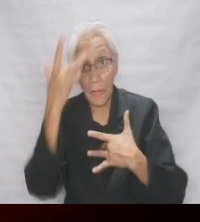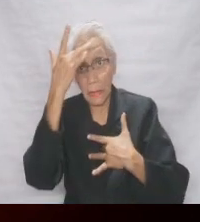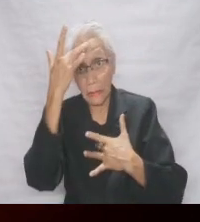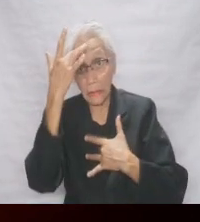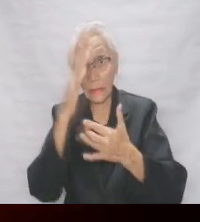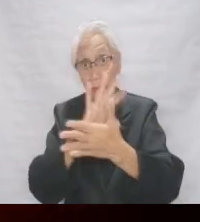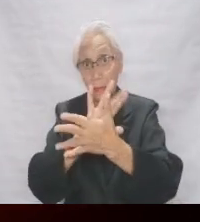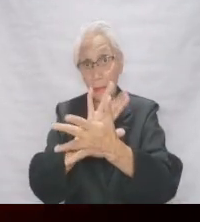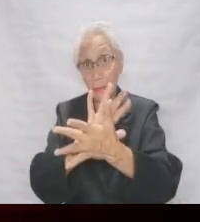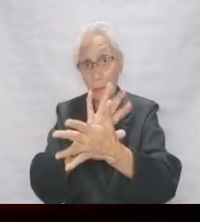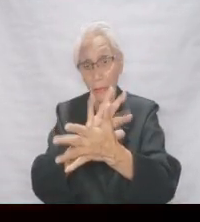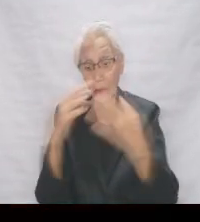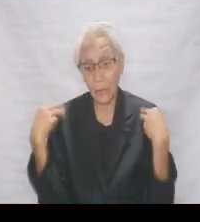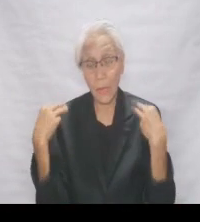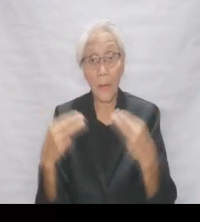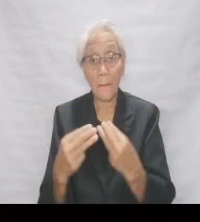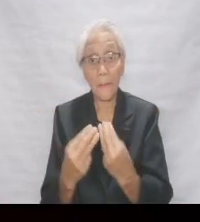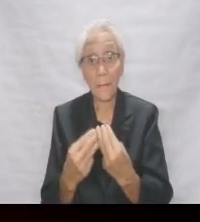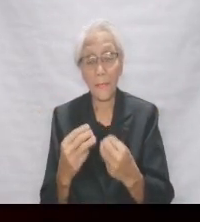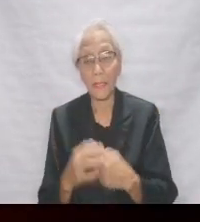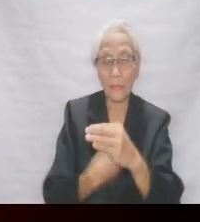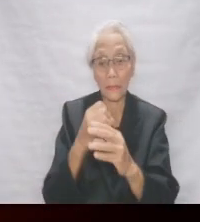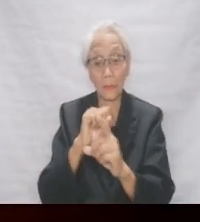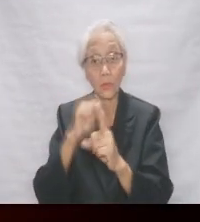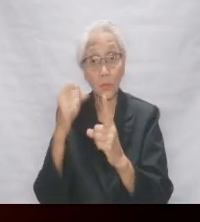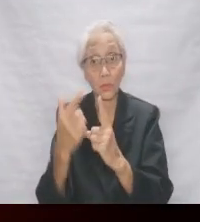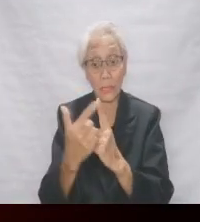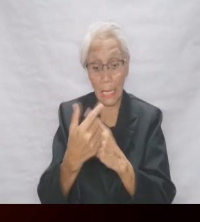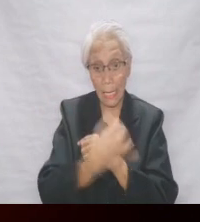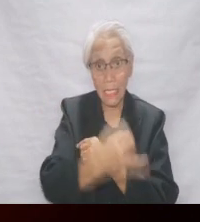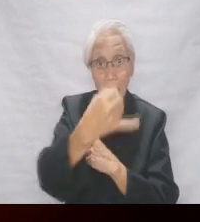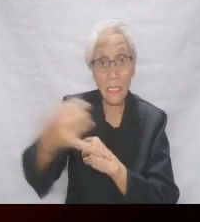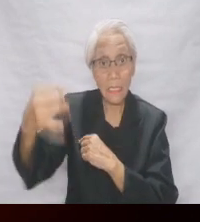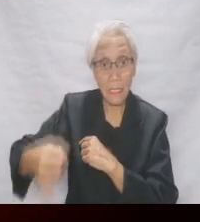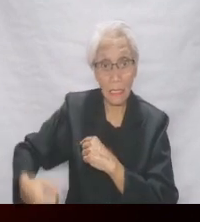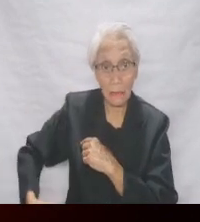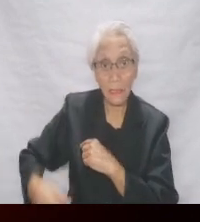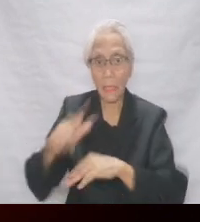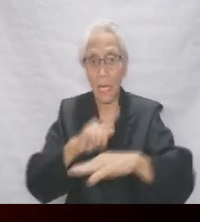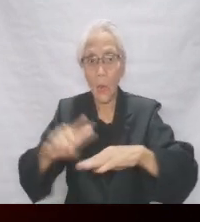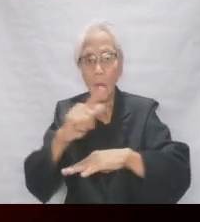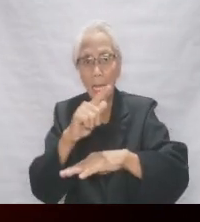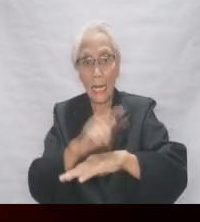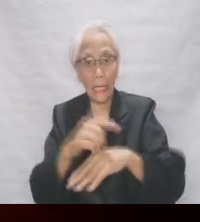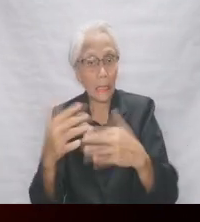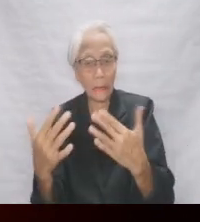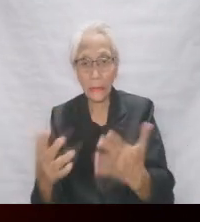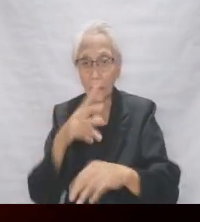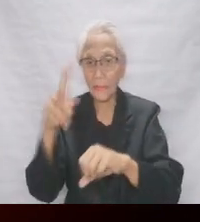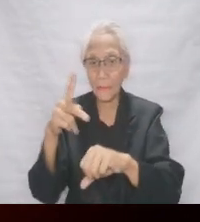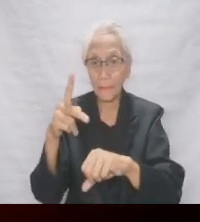tinamaan ng COVID sa kanilang mga membro. Locally, scores of Philippine cults are virtually